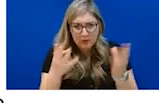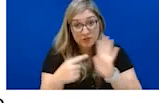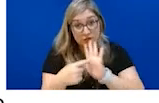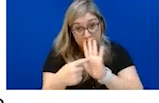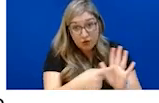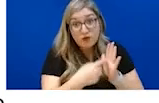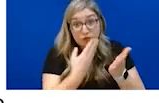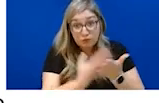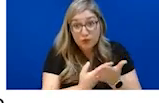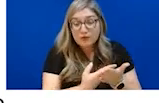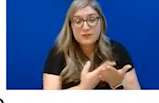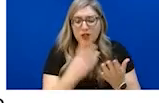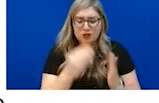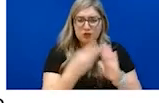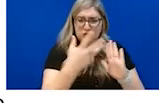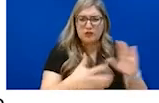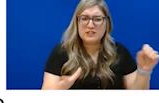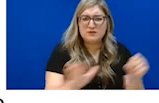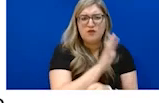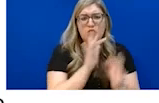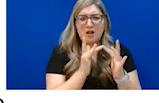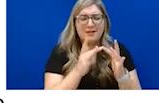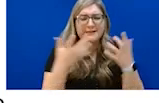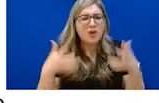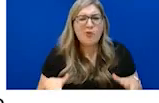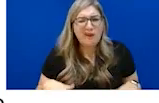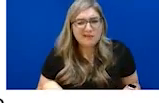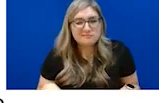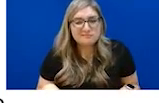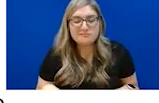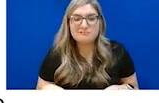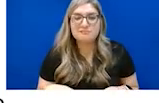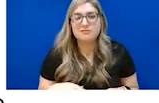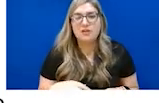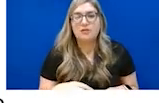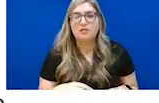don't want to do it, right? And I think our responsibility is